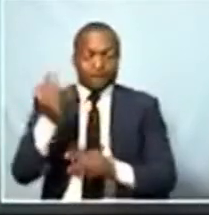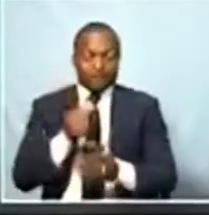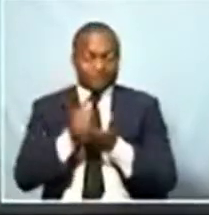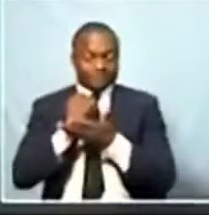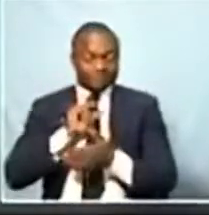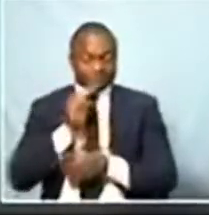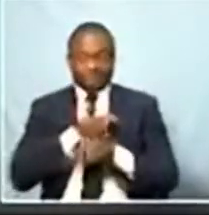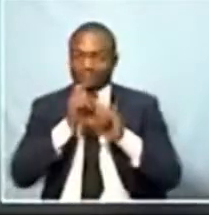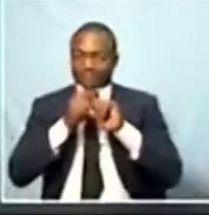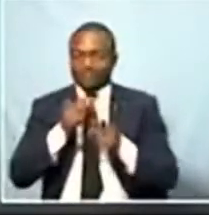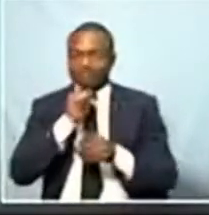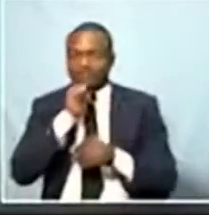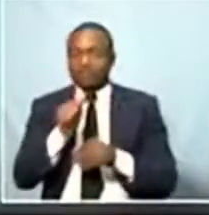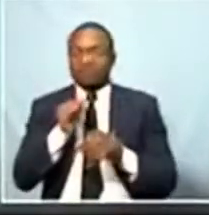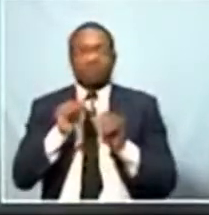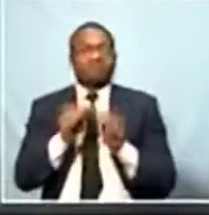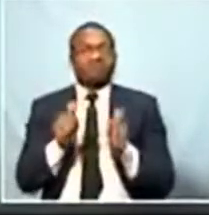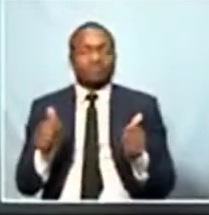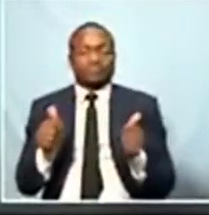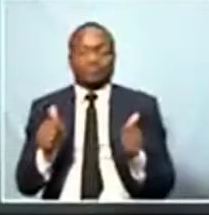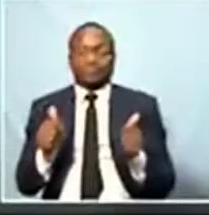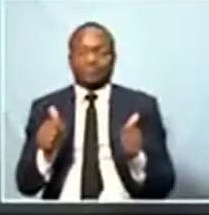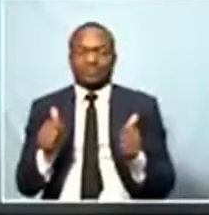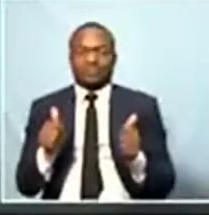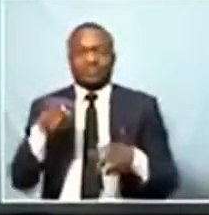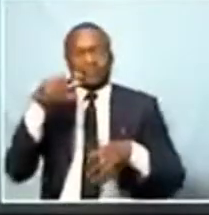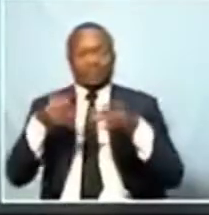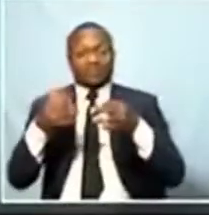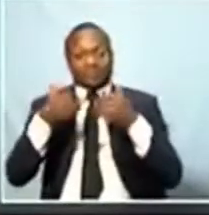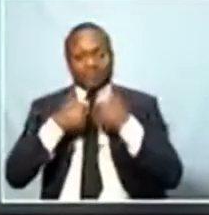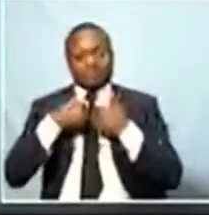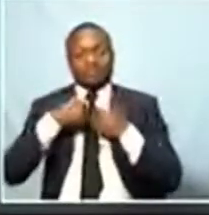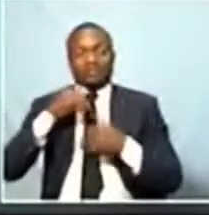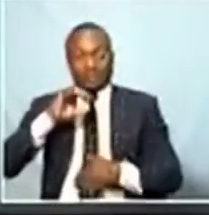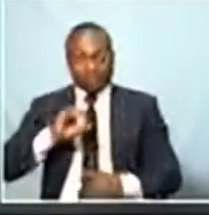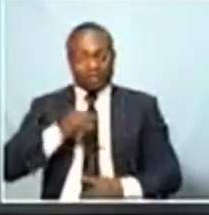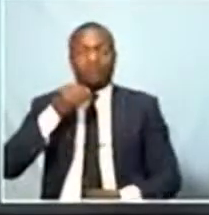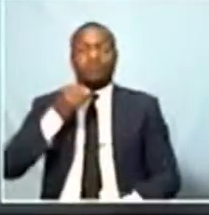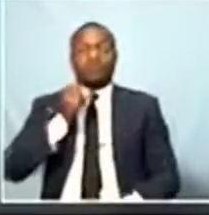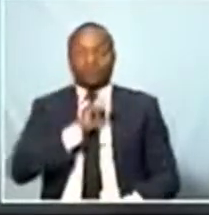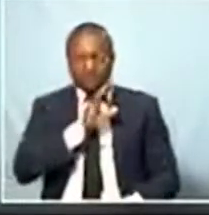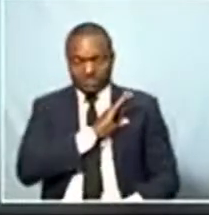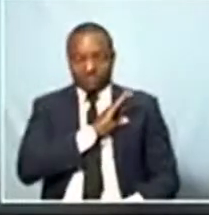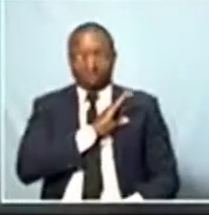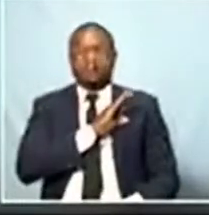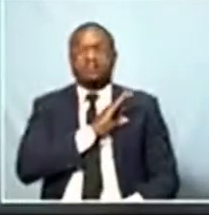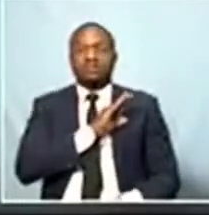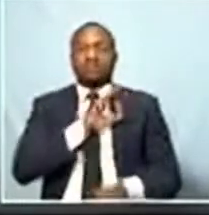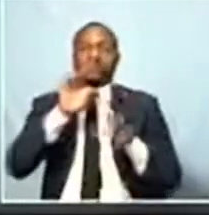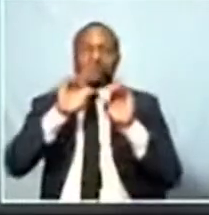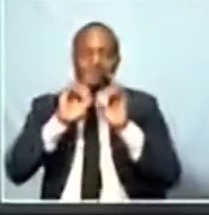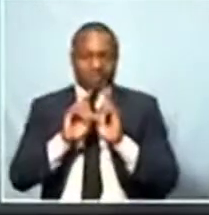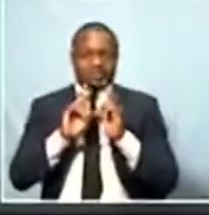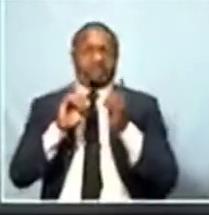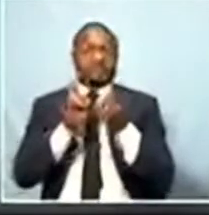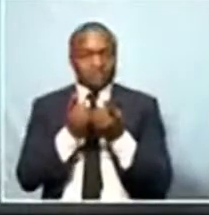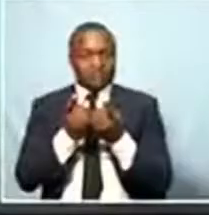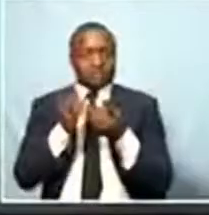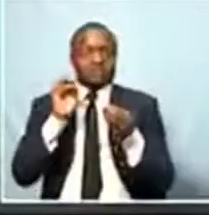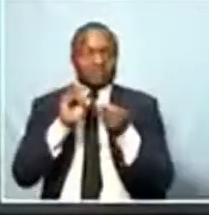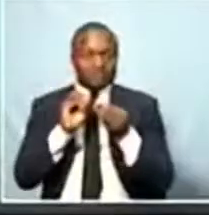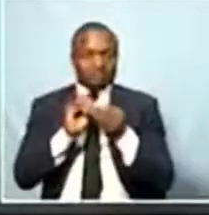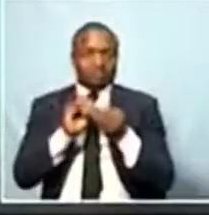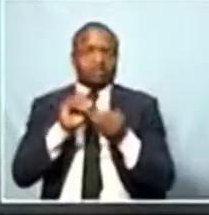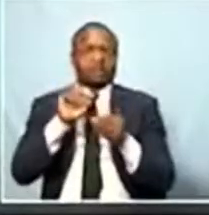but they are not as effective as it would be if we had our own staff even in the districts and more personnel in the